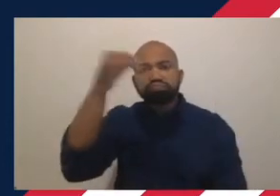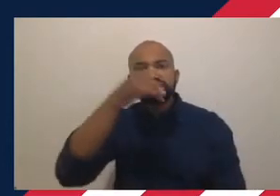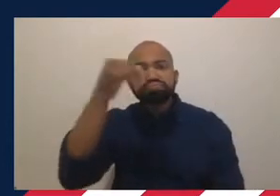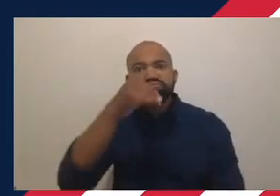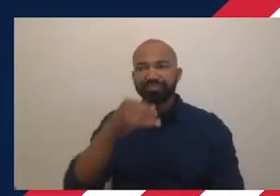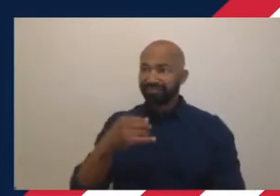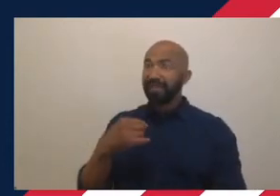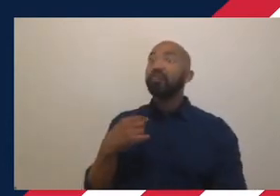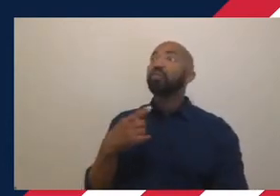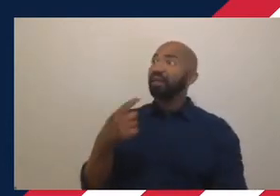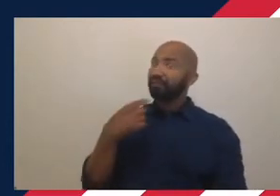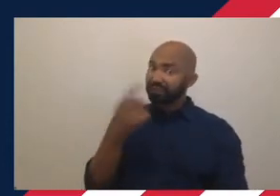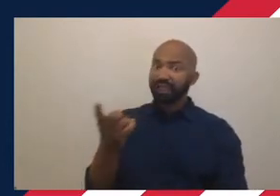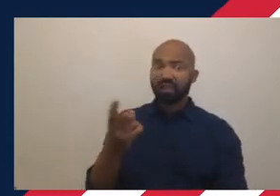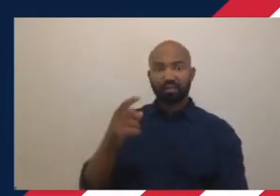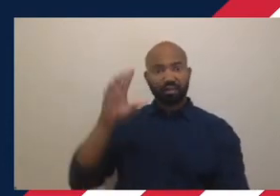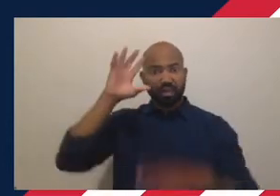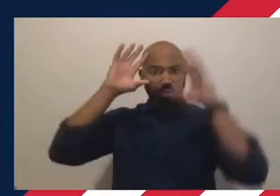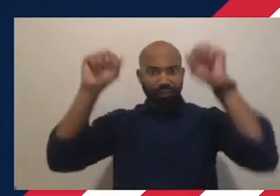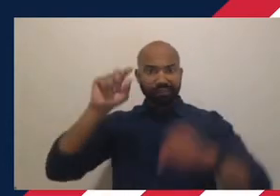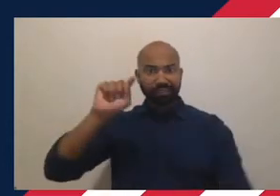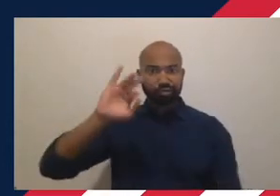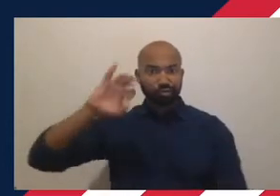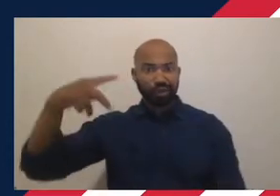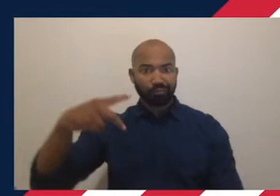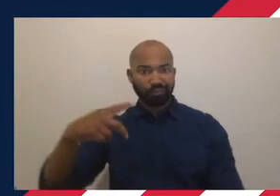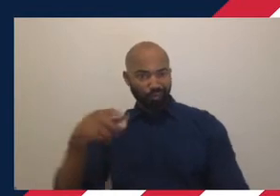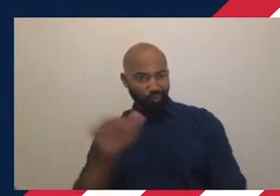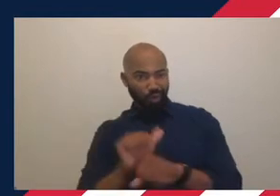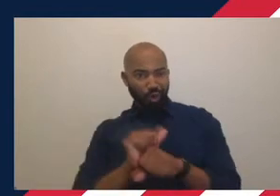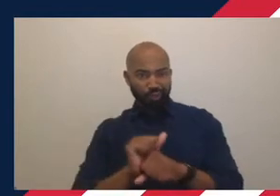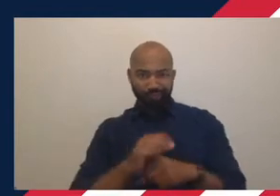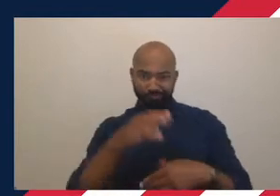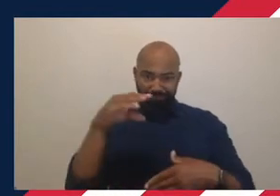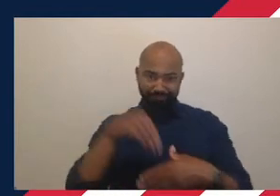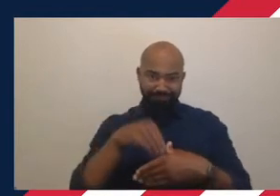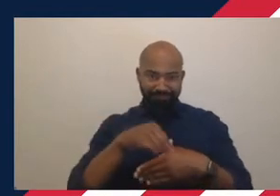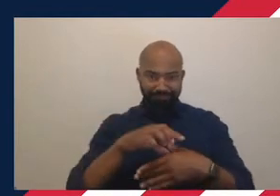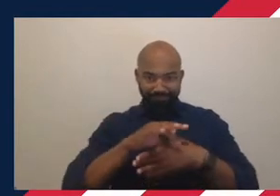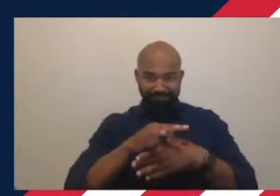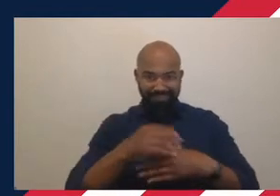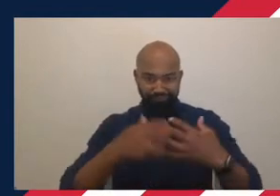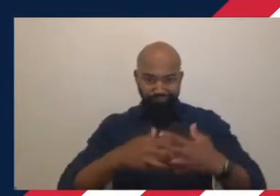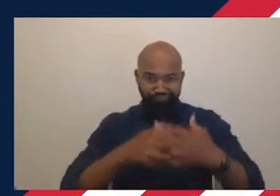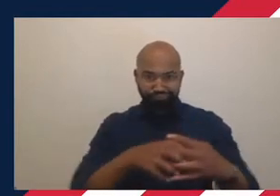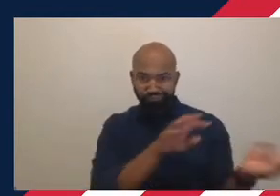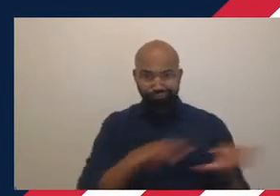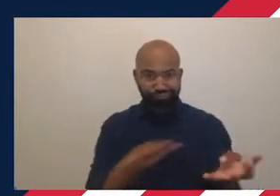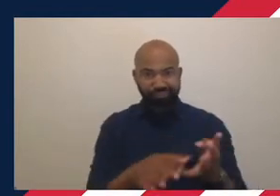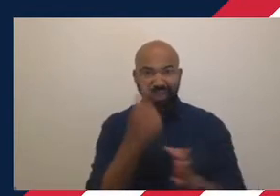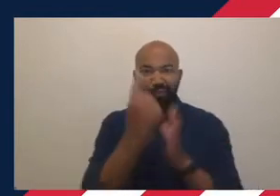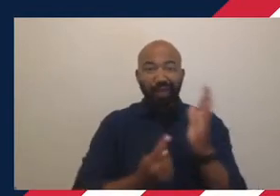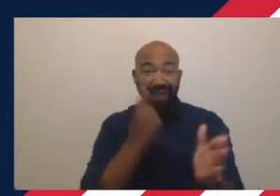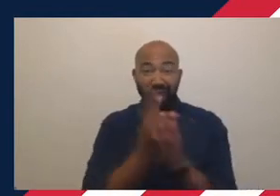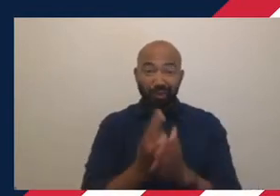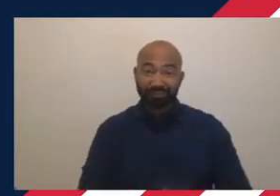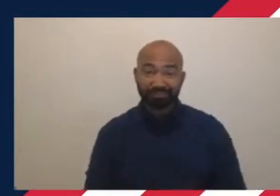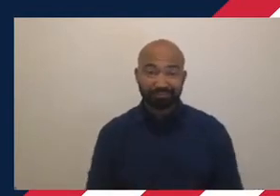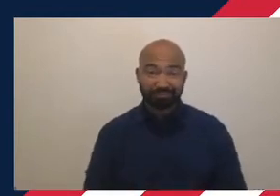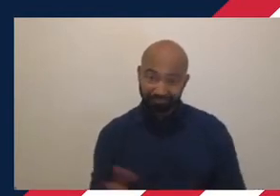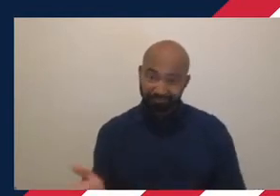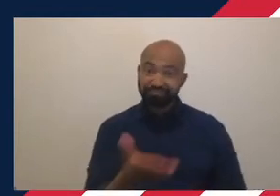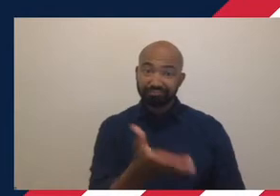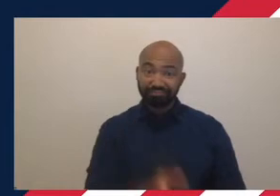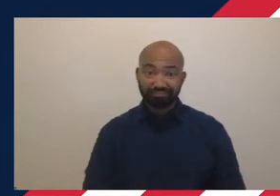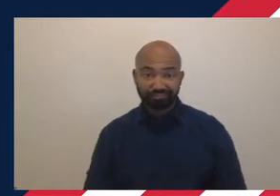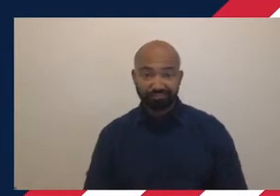hour to see if he could do it. Because it's already difficult even before the virus. So